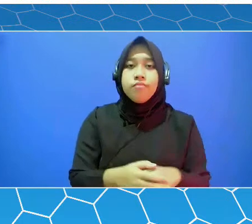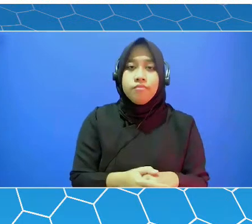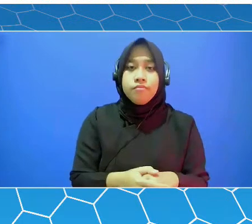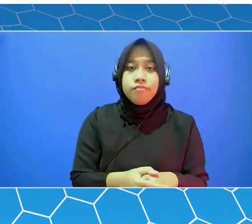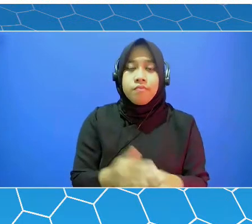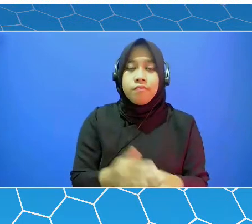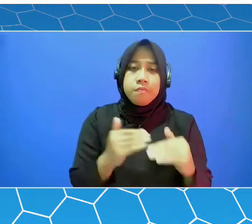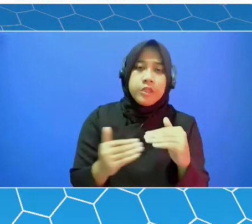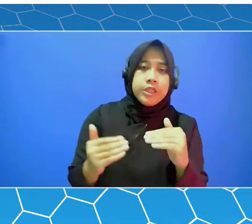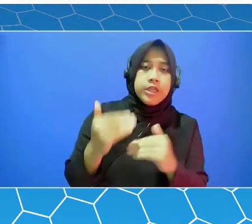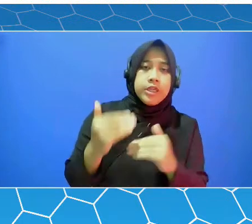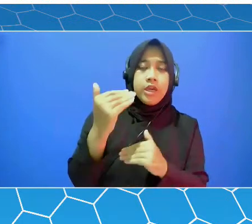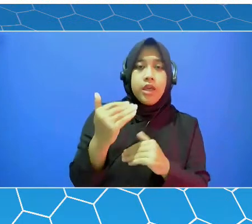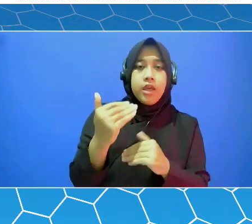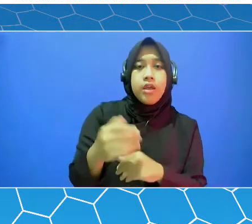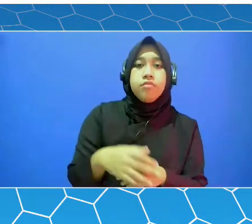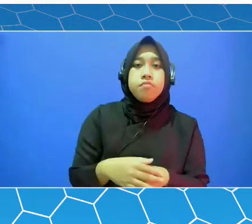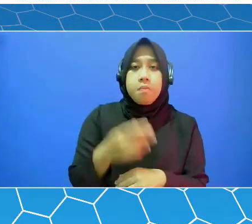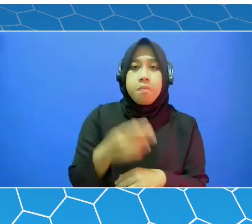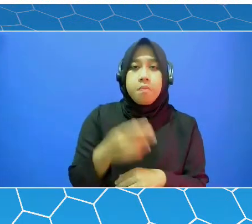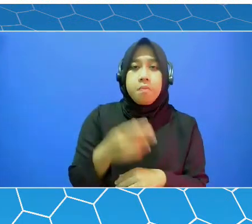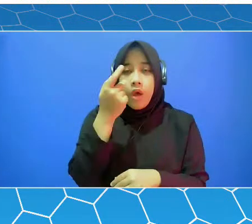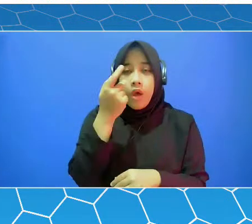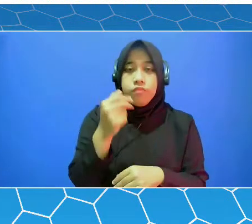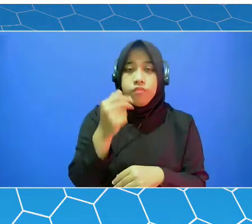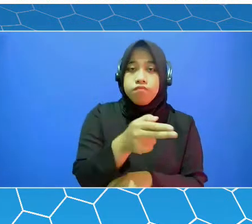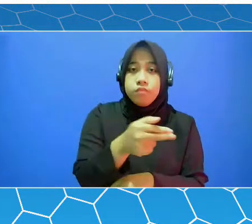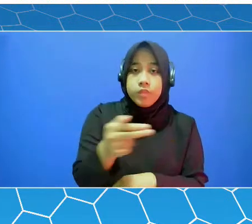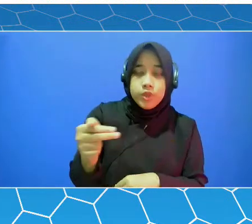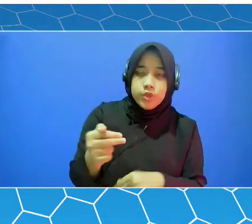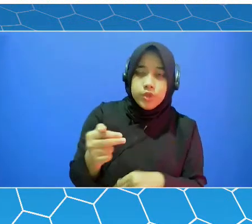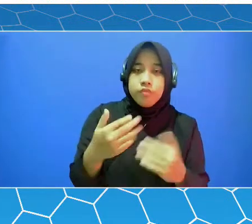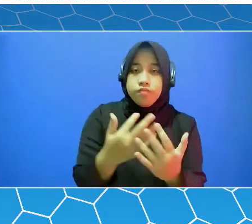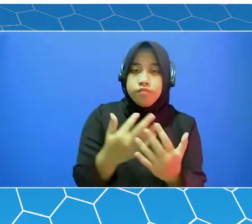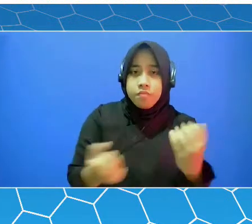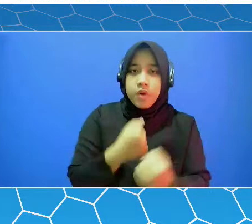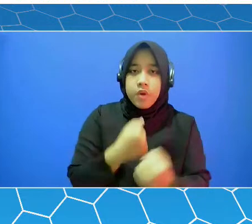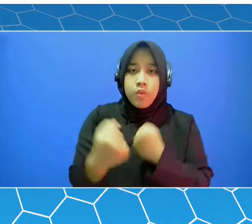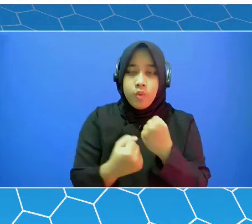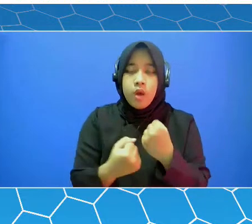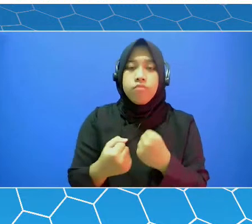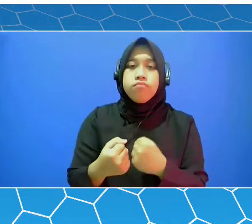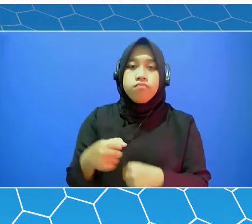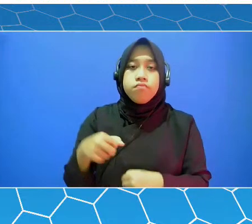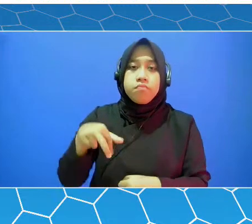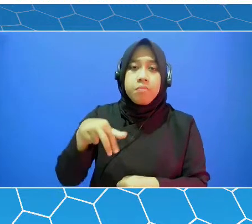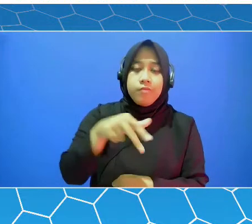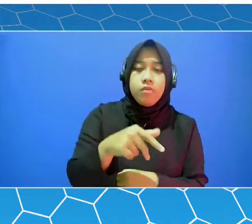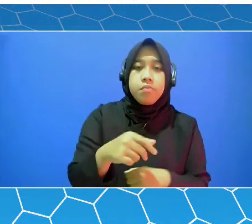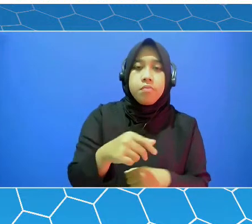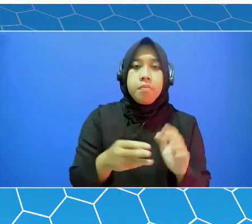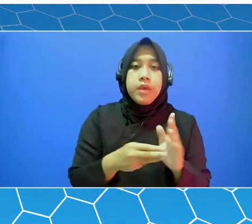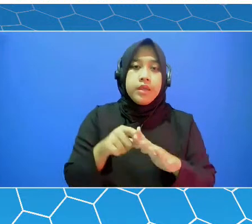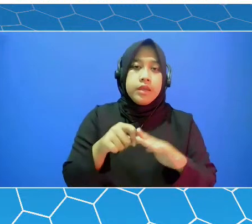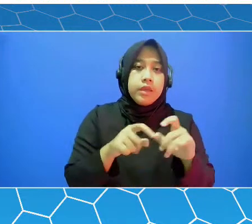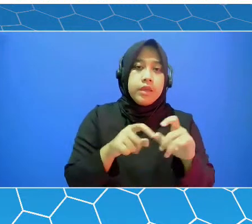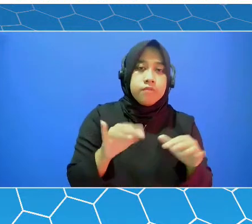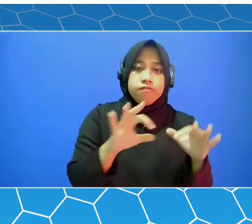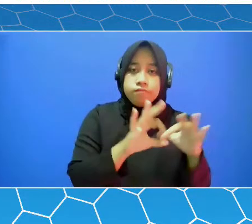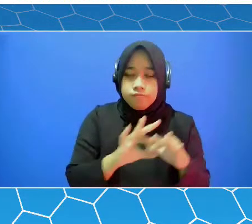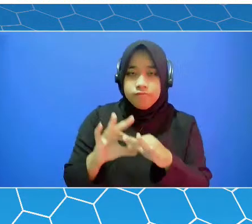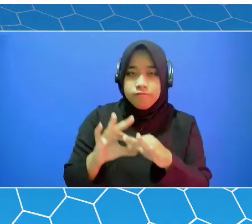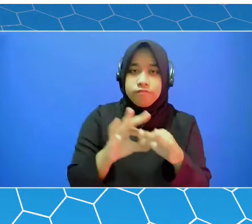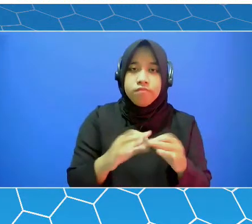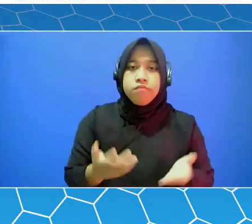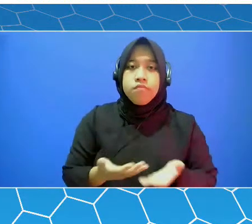who previously travel for medication and cooperation with outstanding healthcare provider. The third is we are doing the hospital